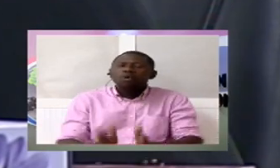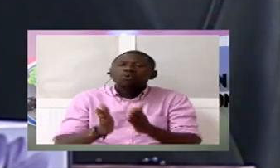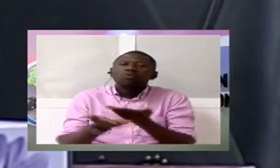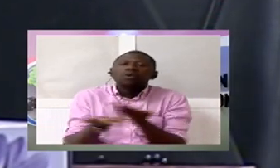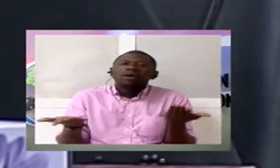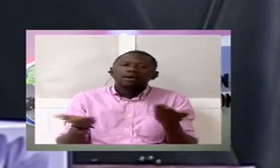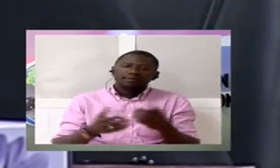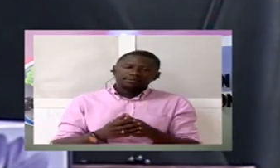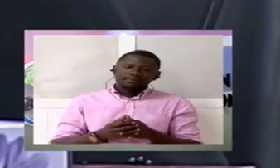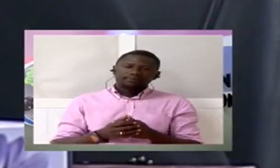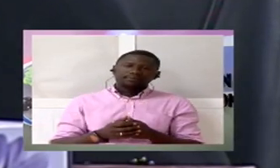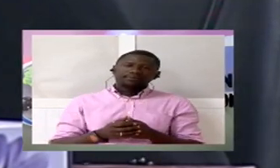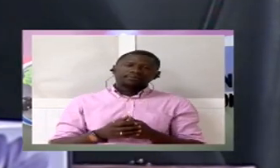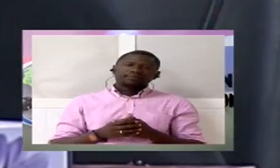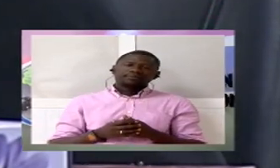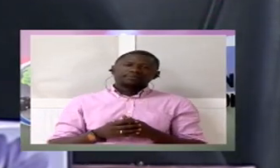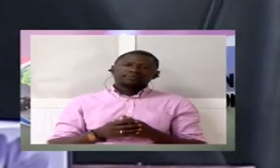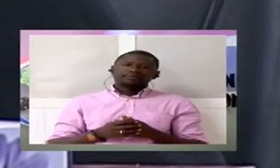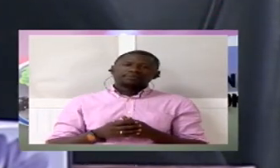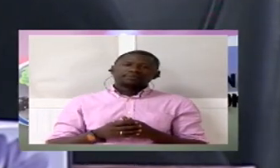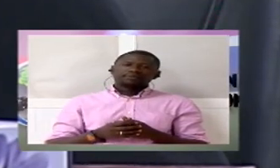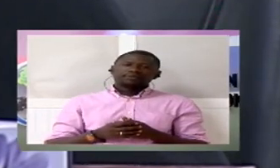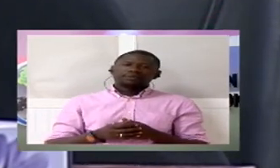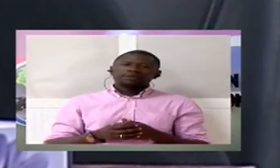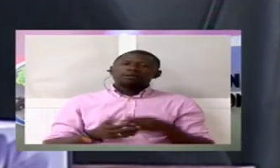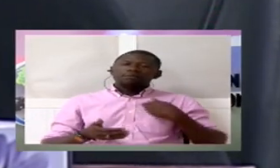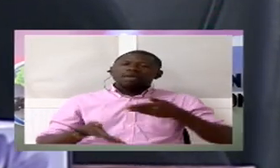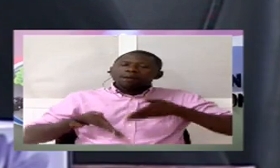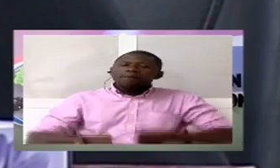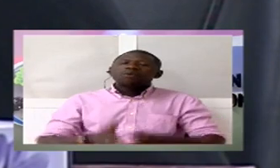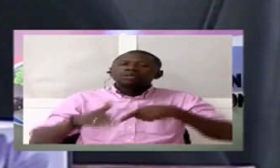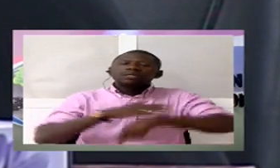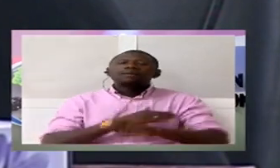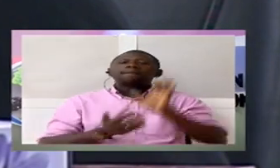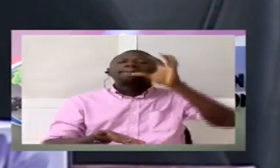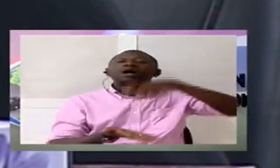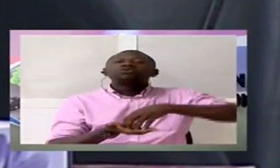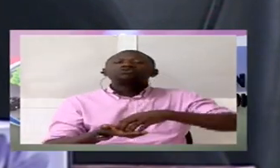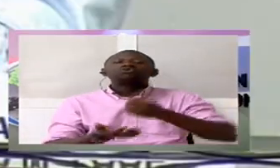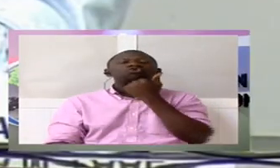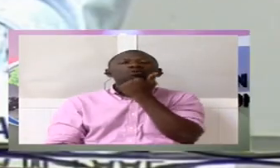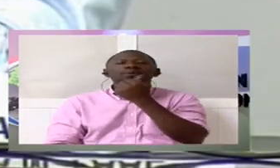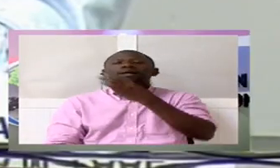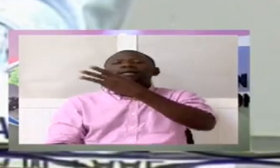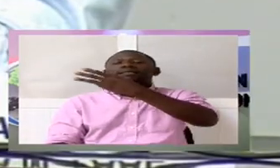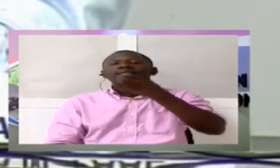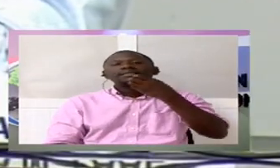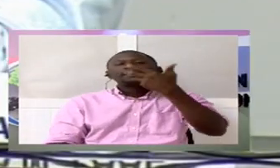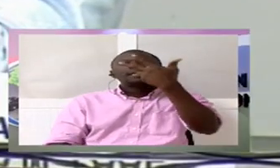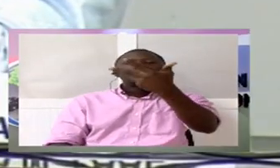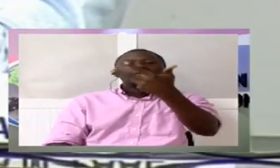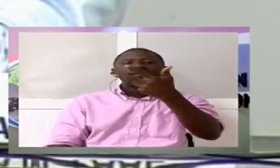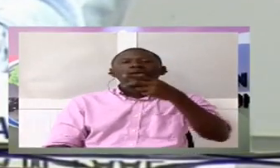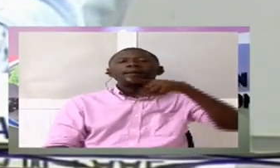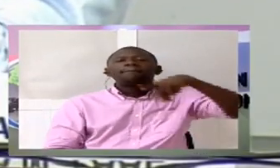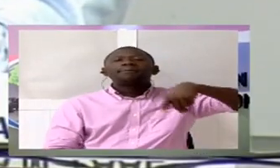Nto uluta number 38 Peel Street, Banjul. Number 38 Peel Street, Banjul. And in which part of this